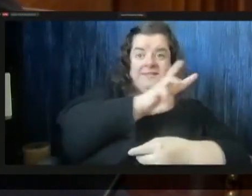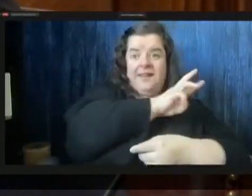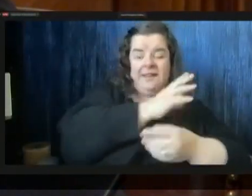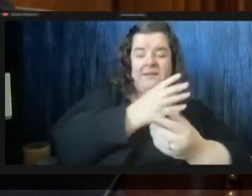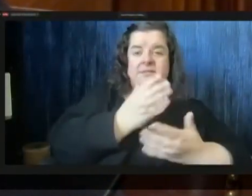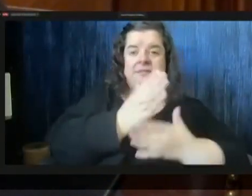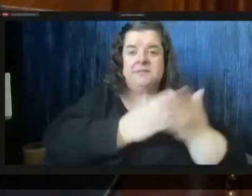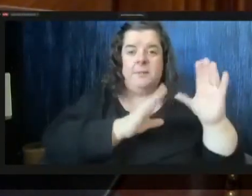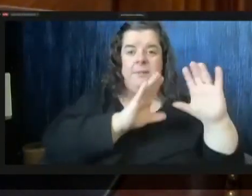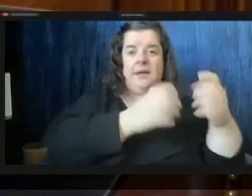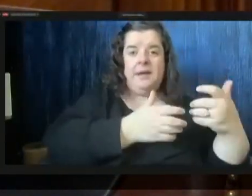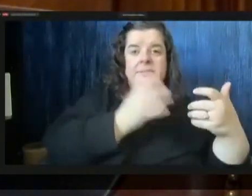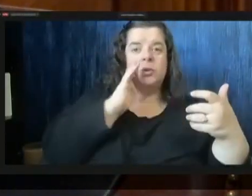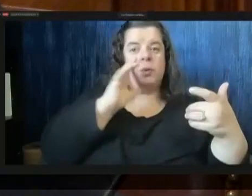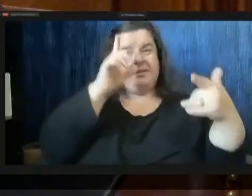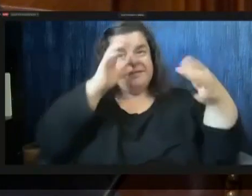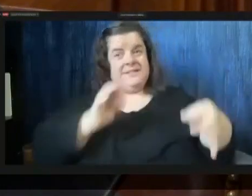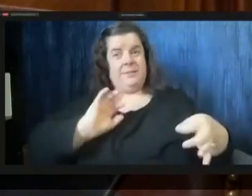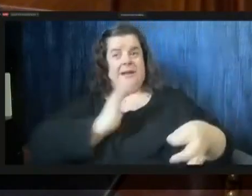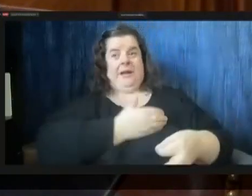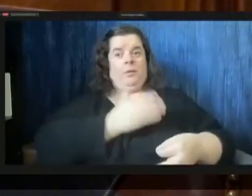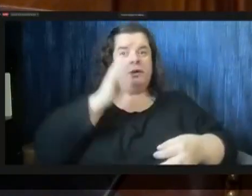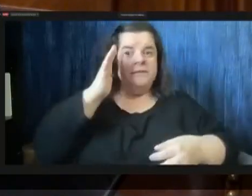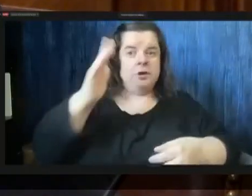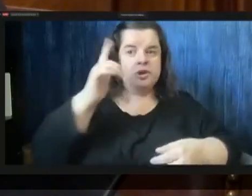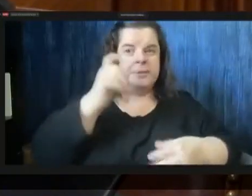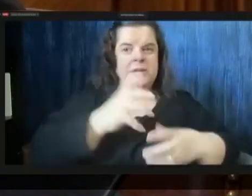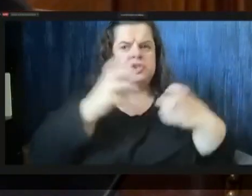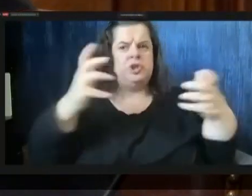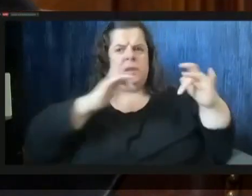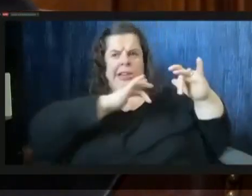to completely determine our future because there's so much vacancy.